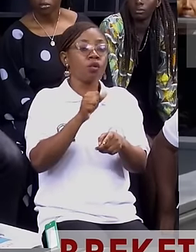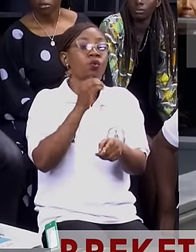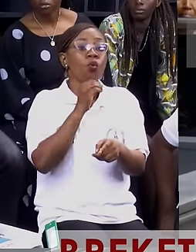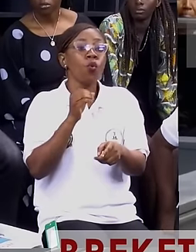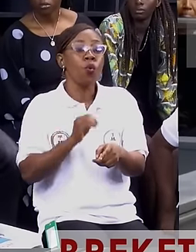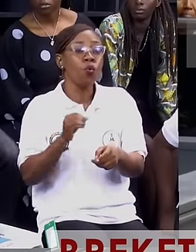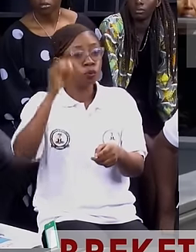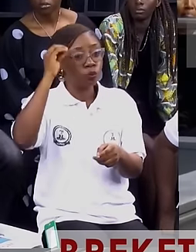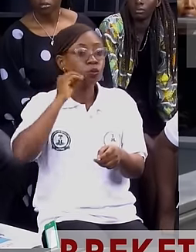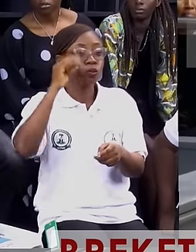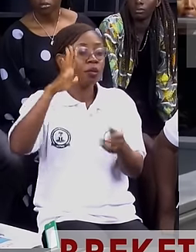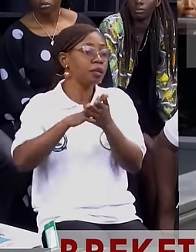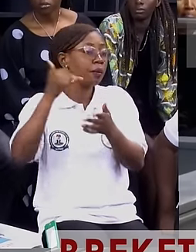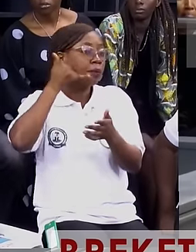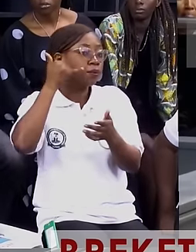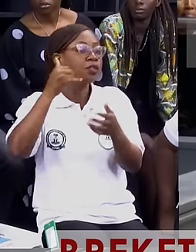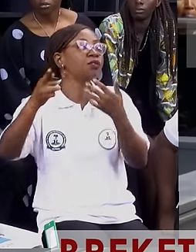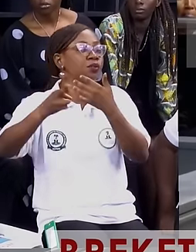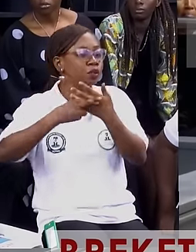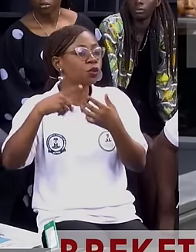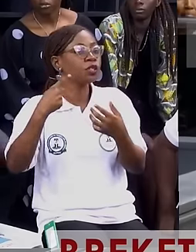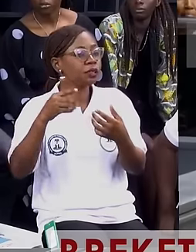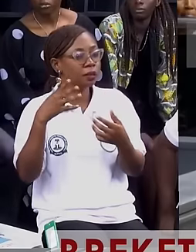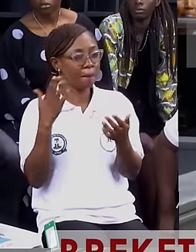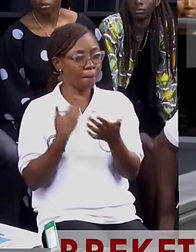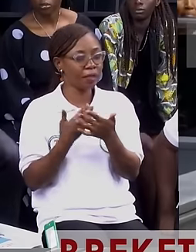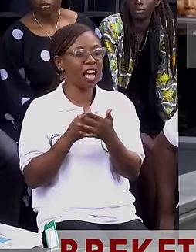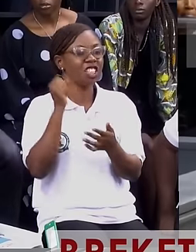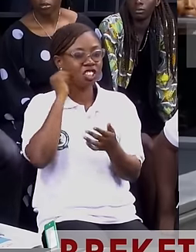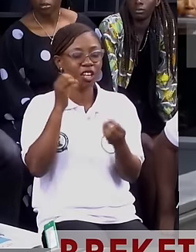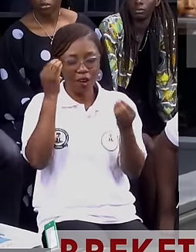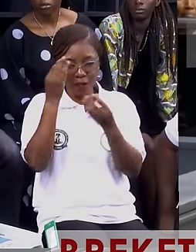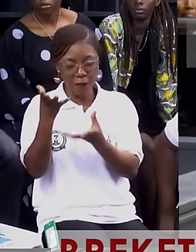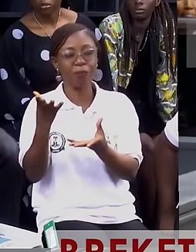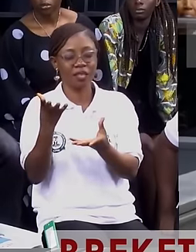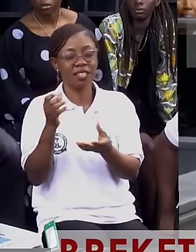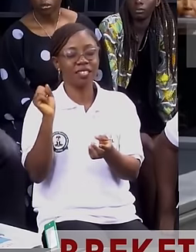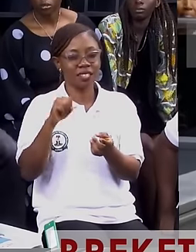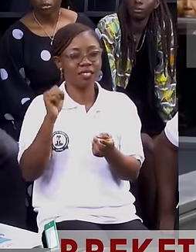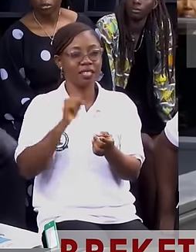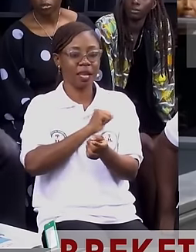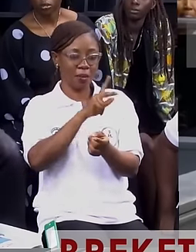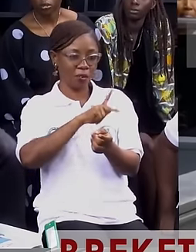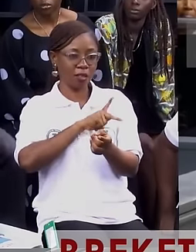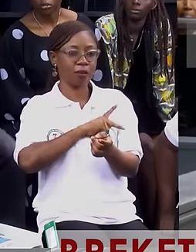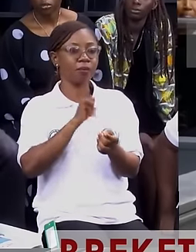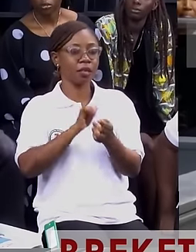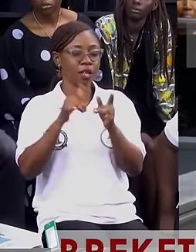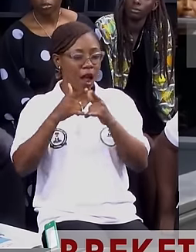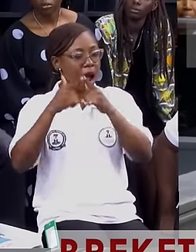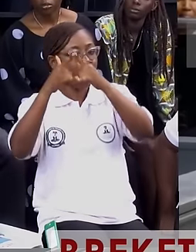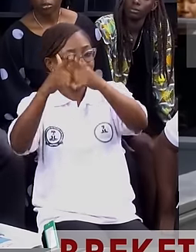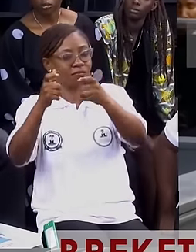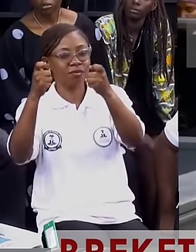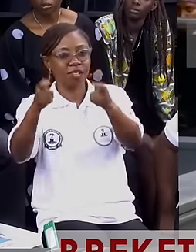him. He returned the money. And she informed you. Yeah, yes. She informed you. You called and appreciated him that he won award or so.